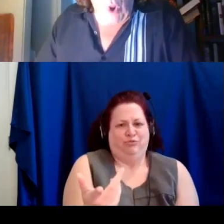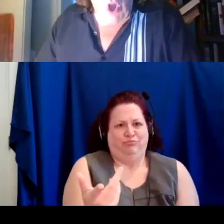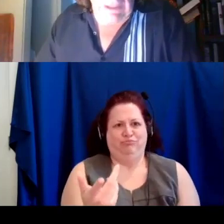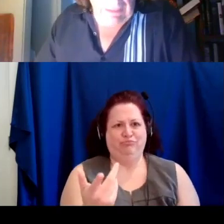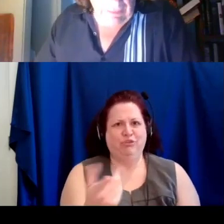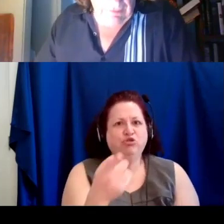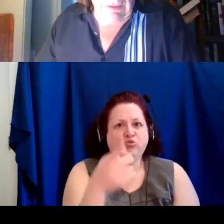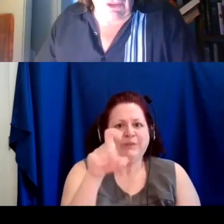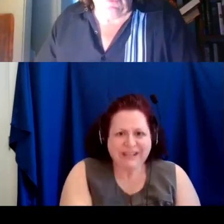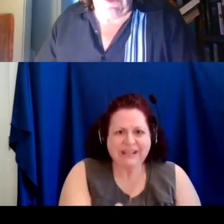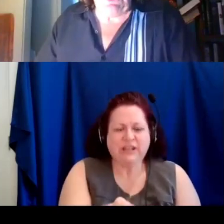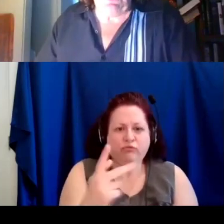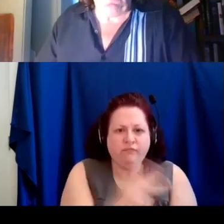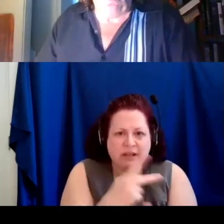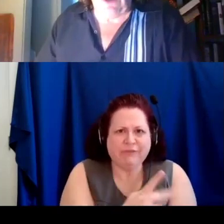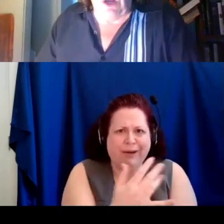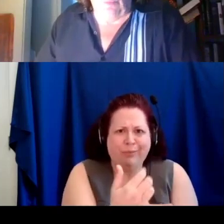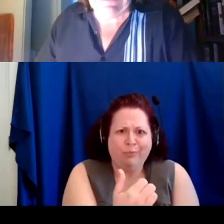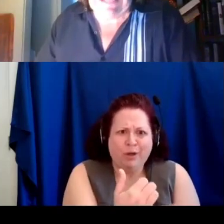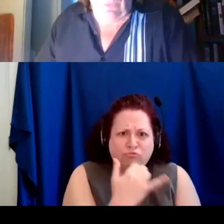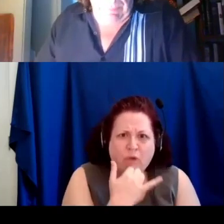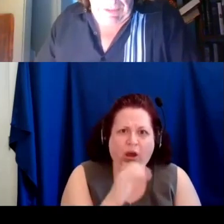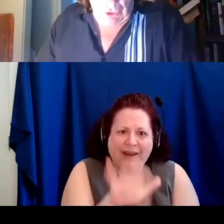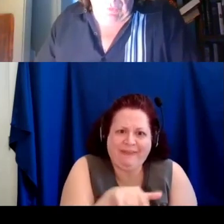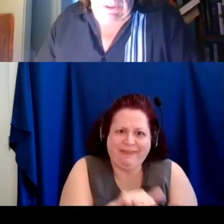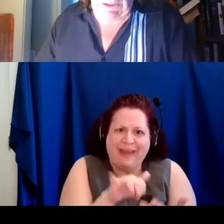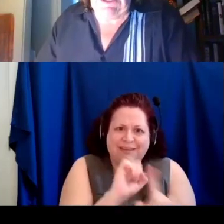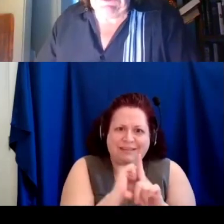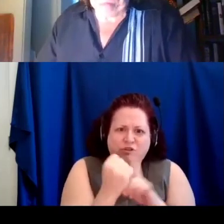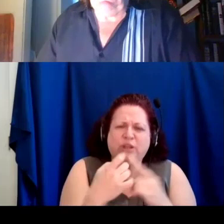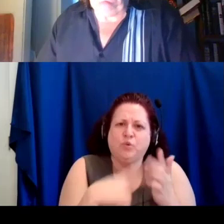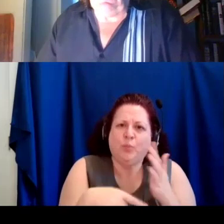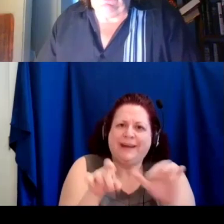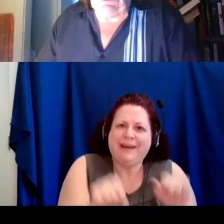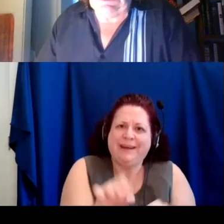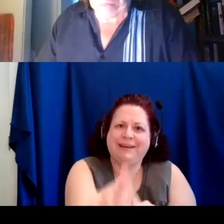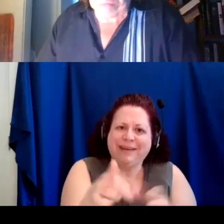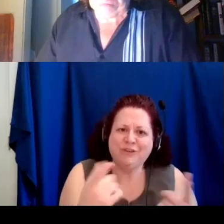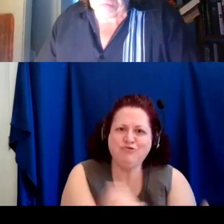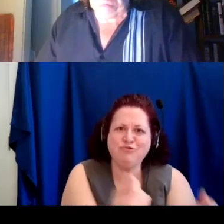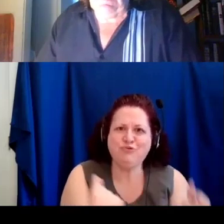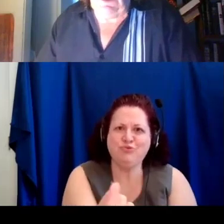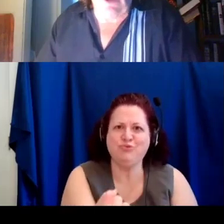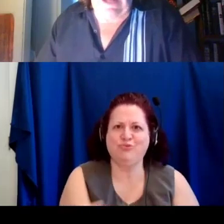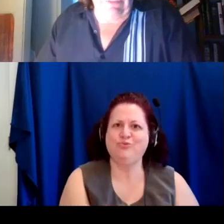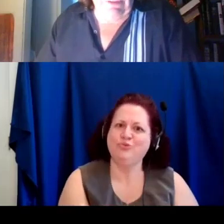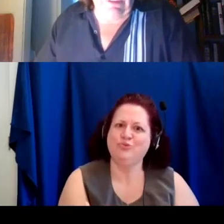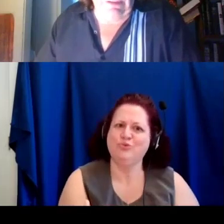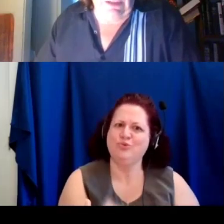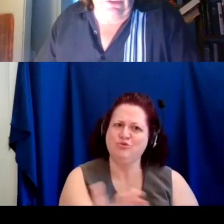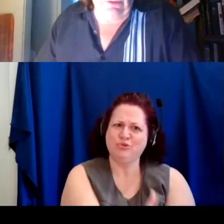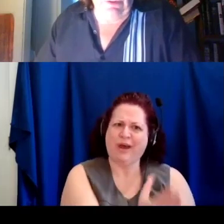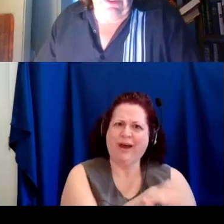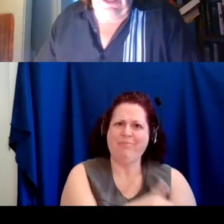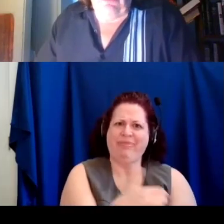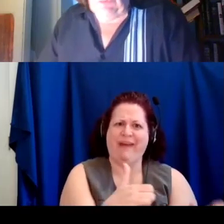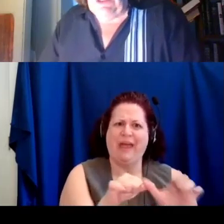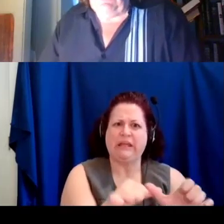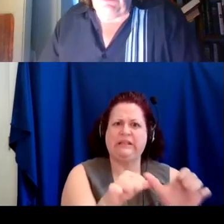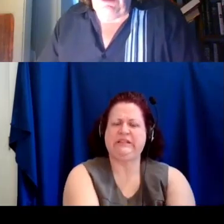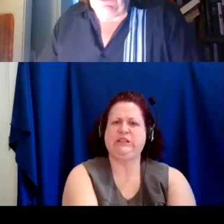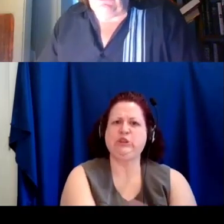what's wrong in this situation. What can we be doing to not have this continue?